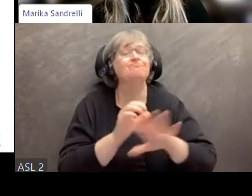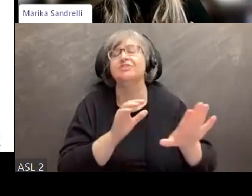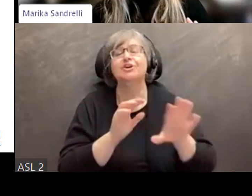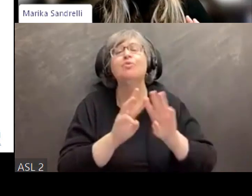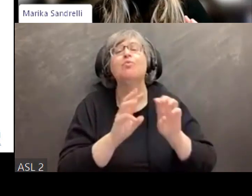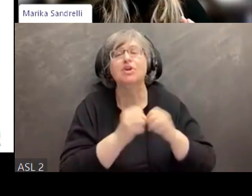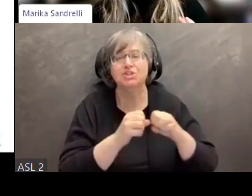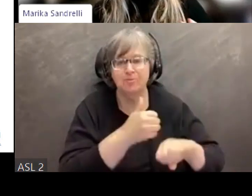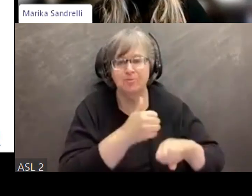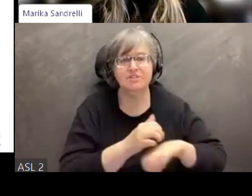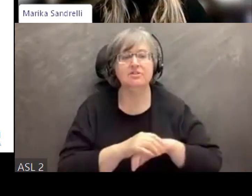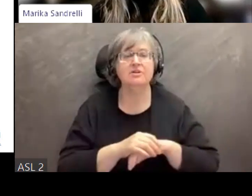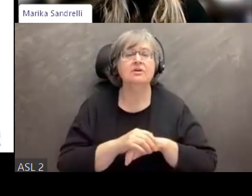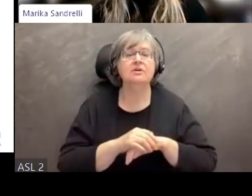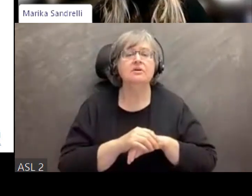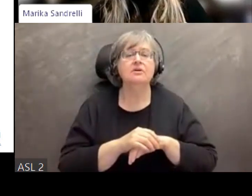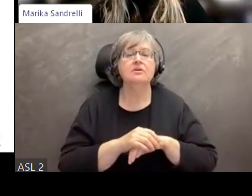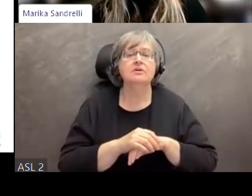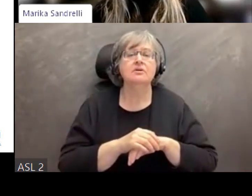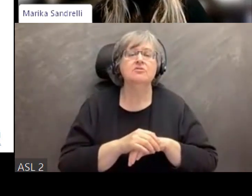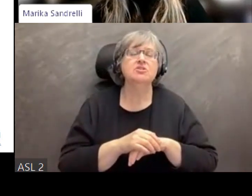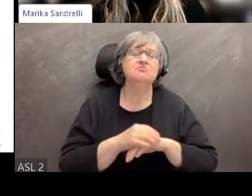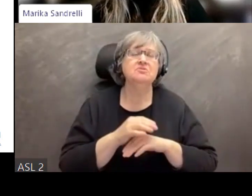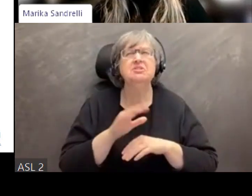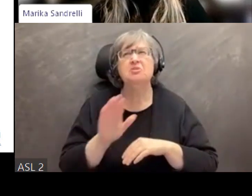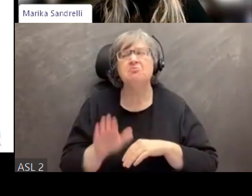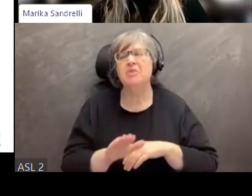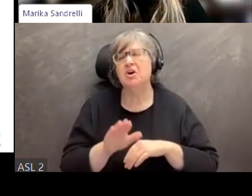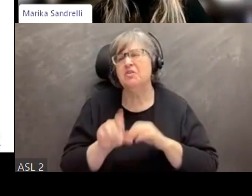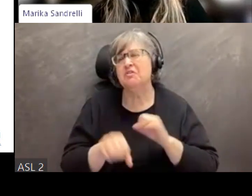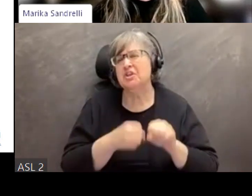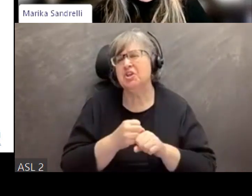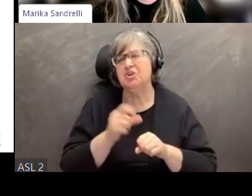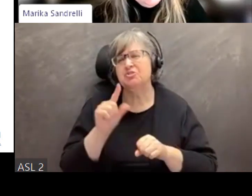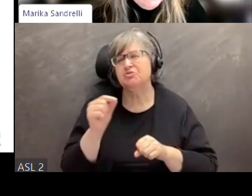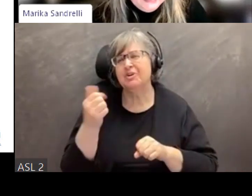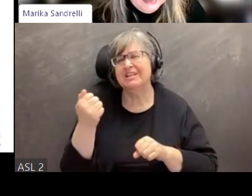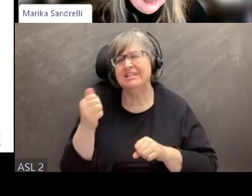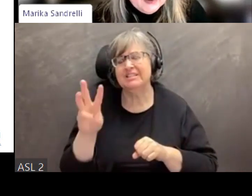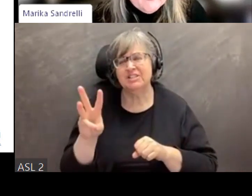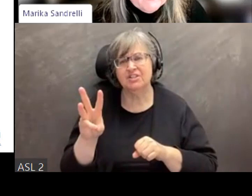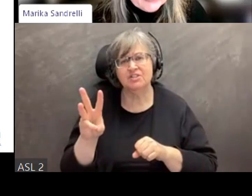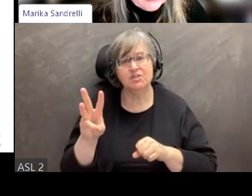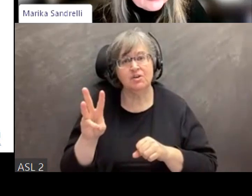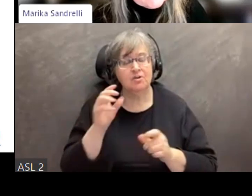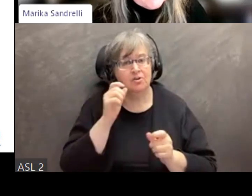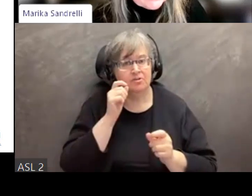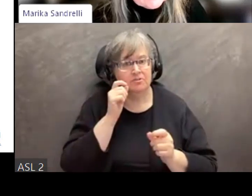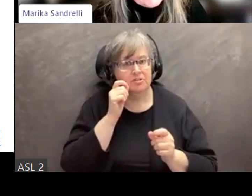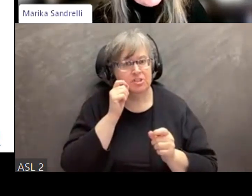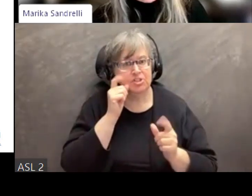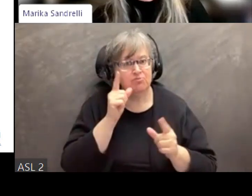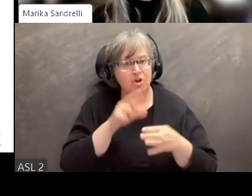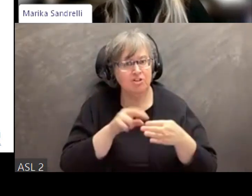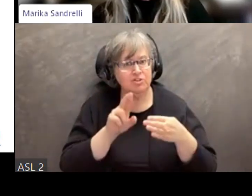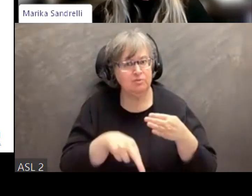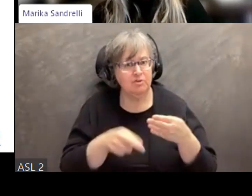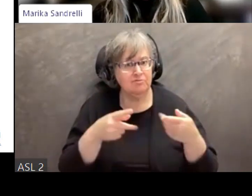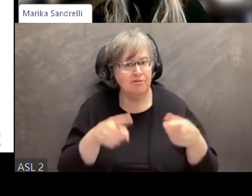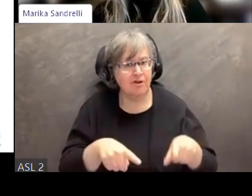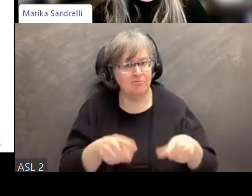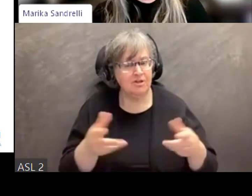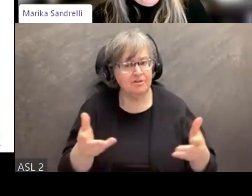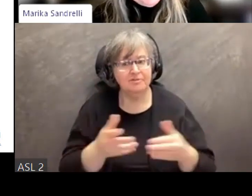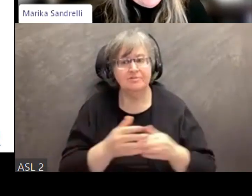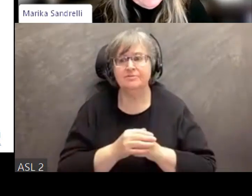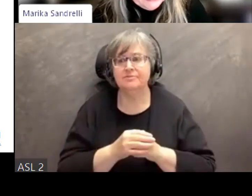But within about 2 to 3 years, in about 2016, an unexpected and concerning